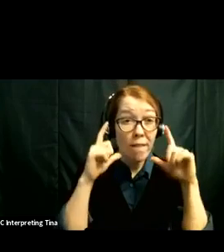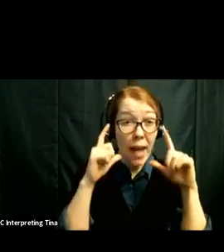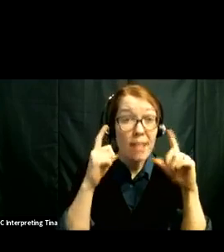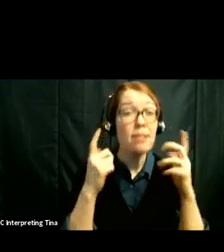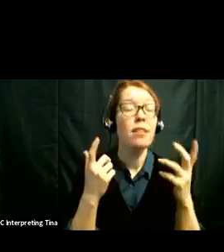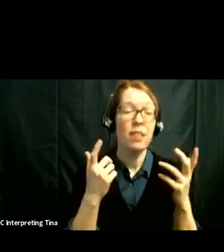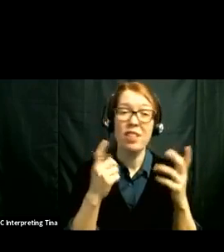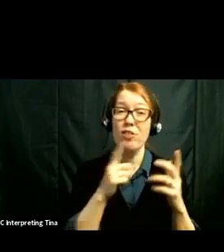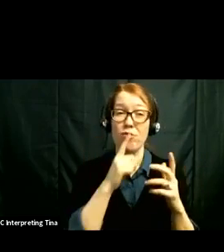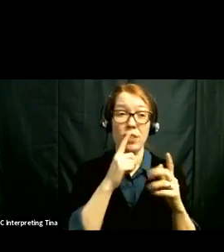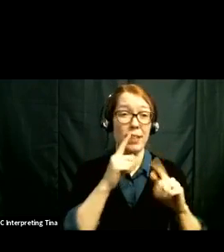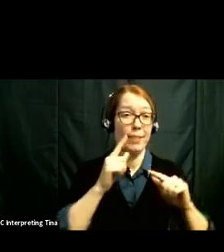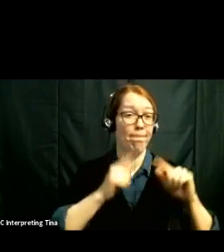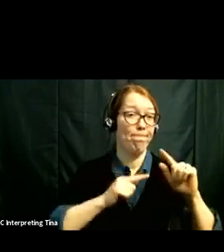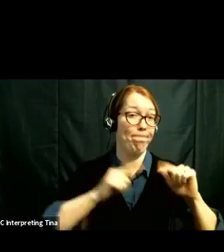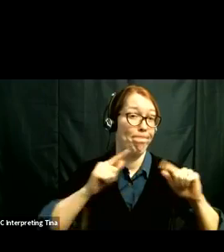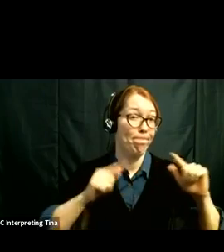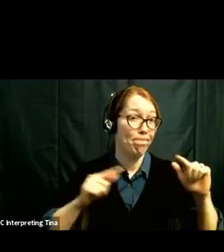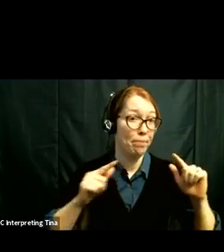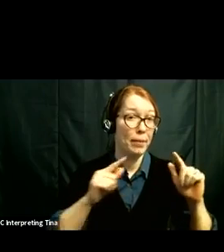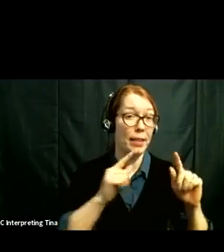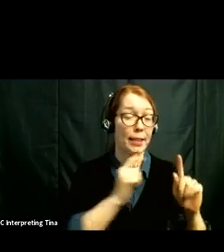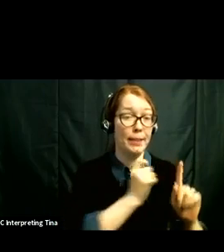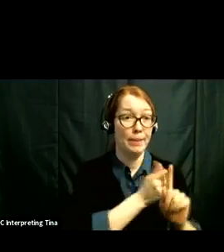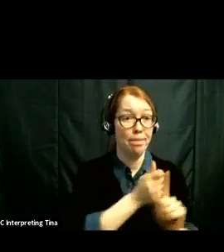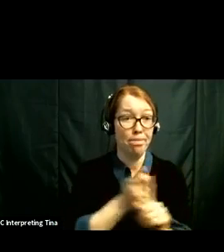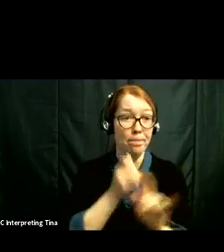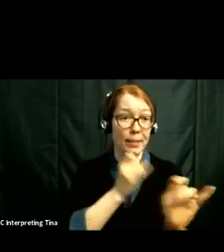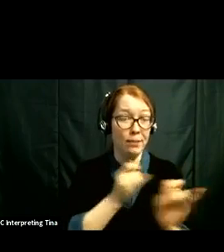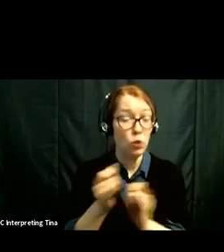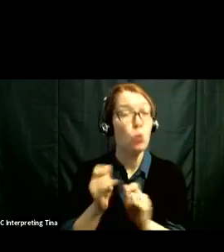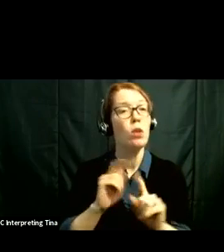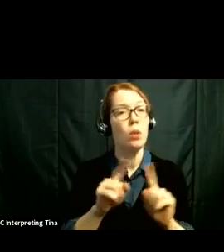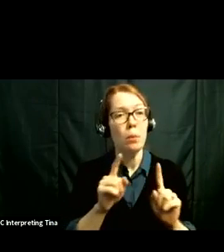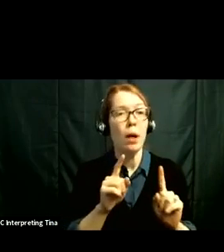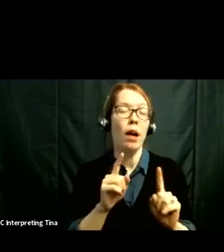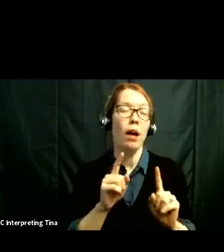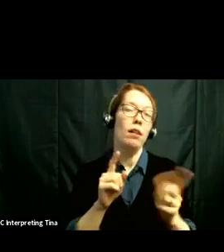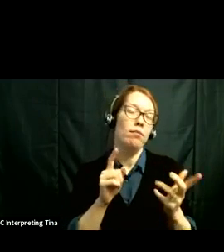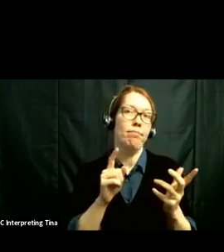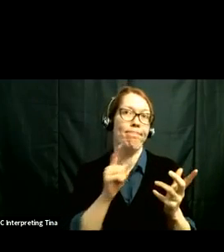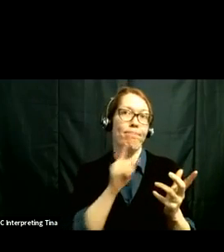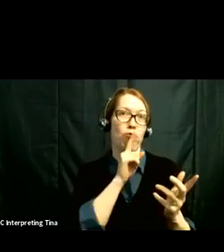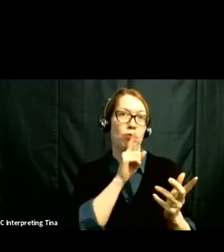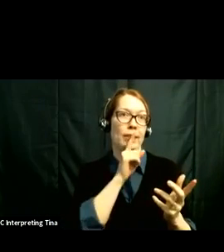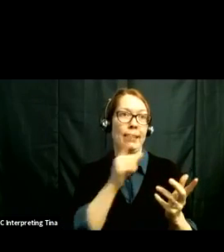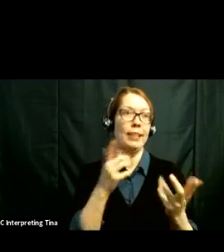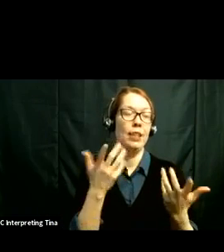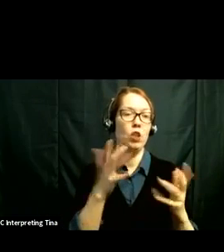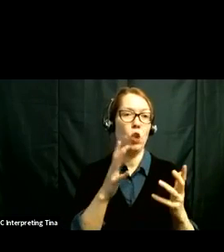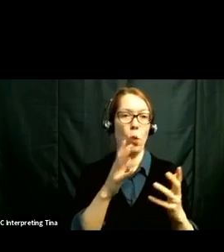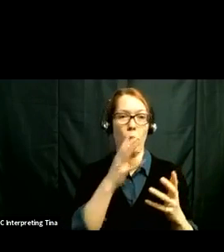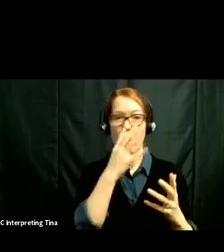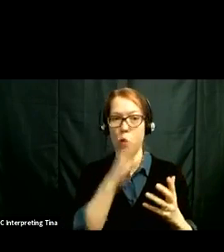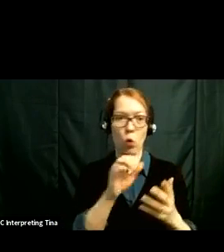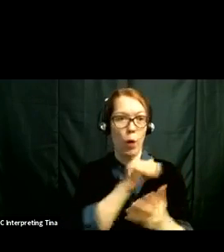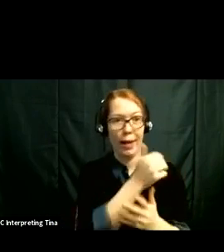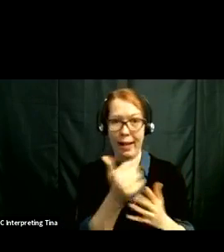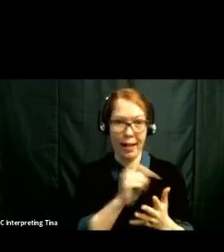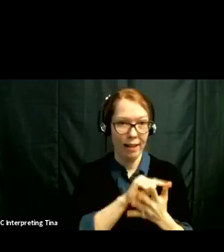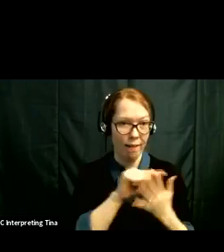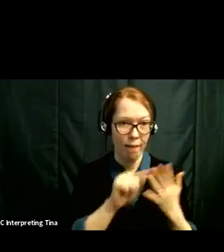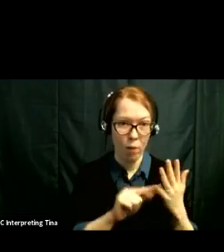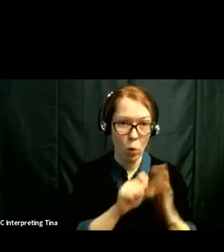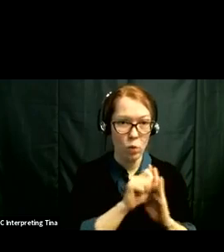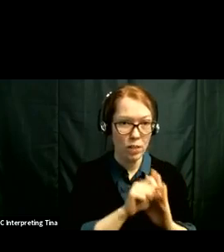really runs the gamut. And I think you just don't want to ignore any symptoms that